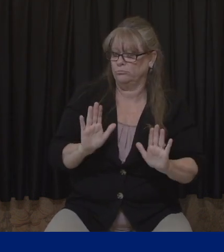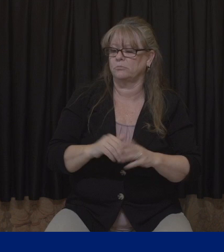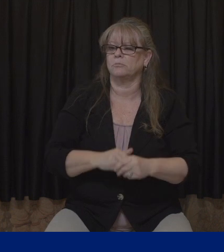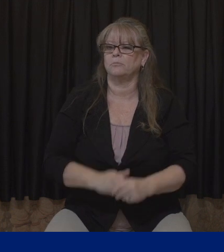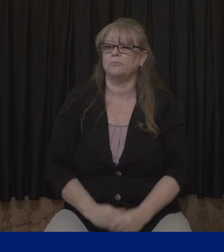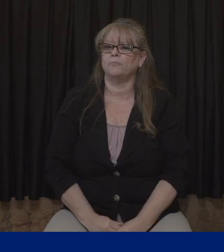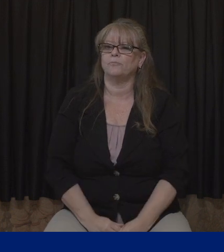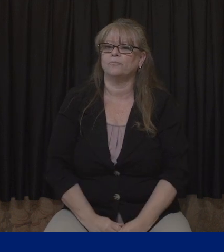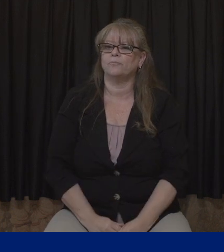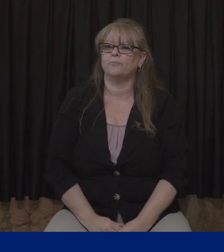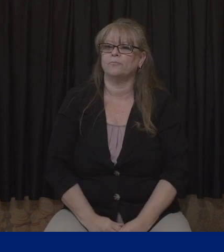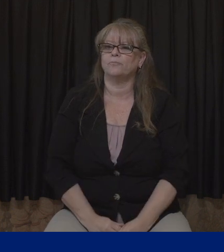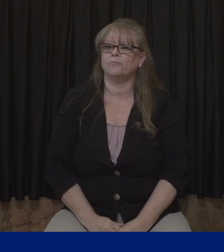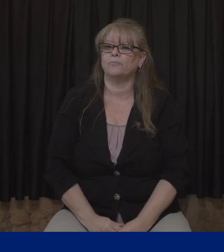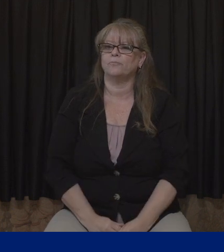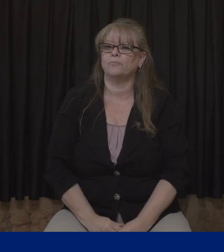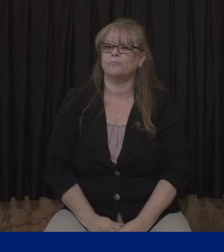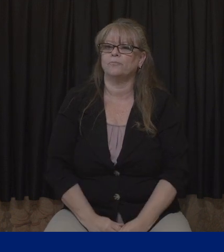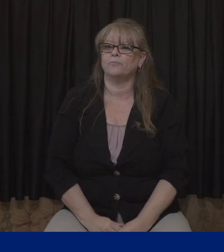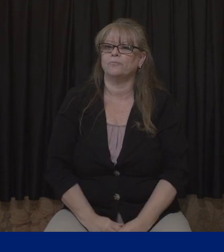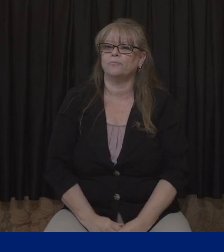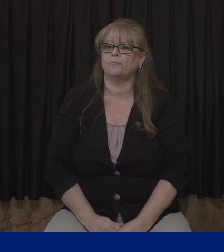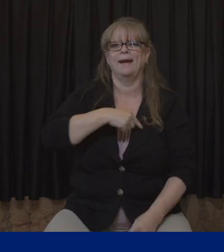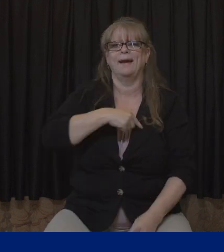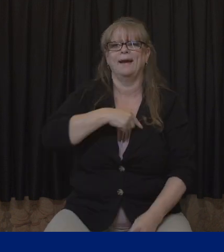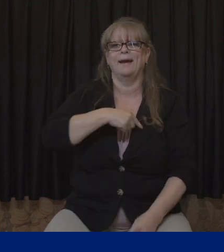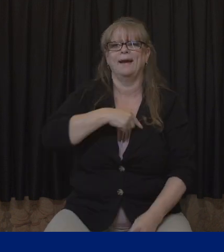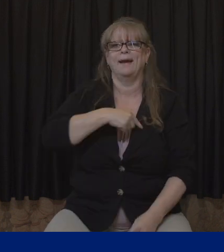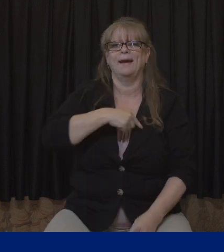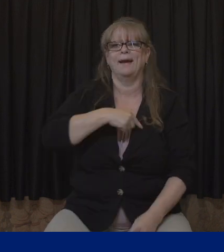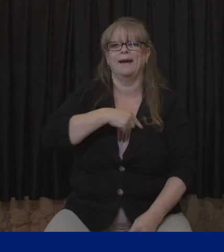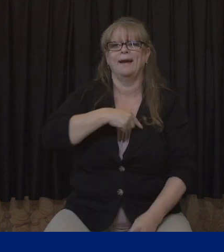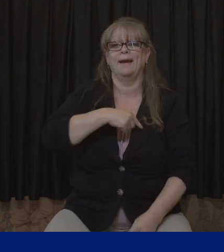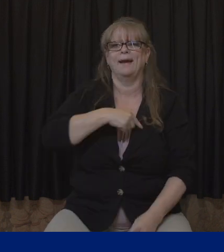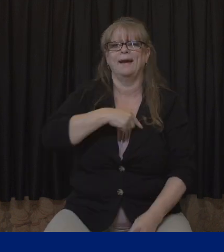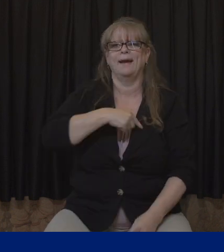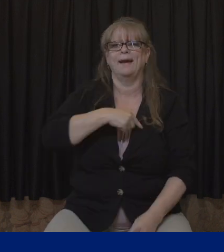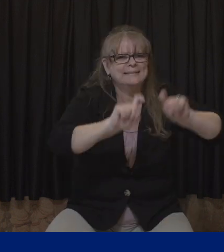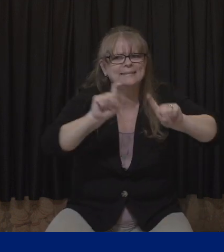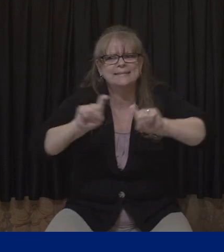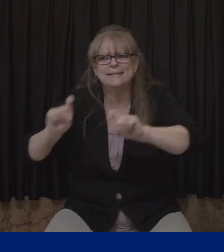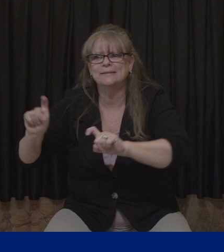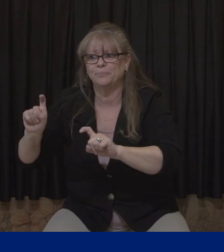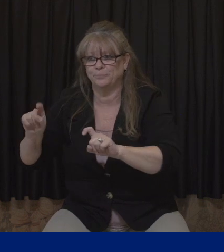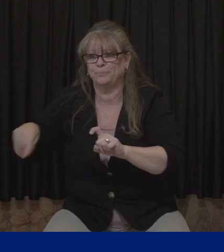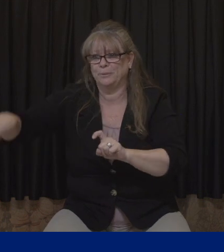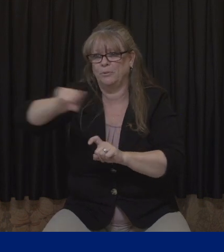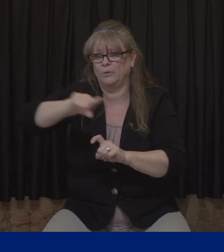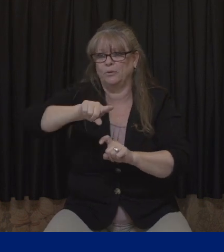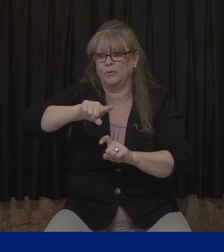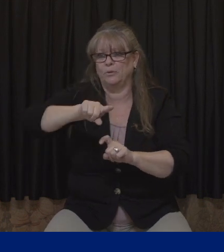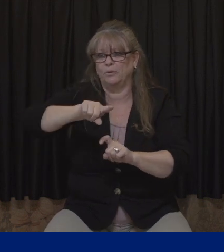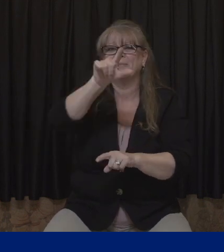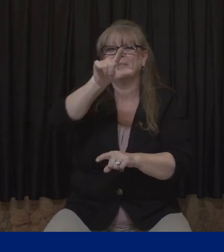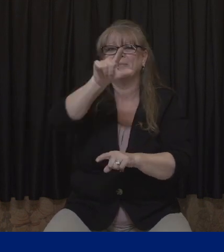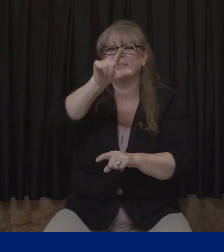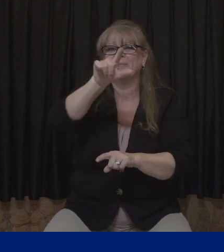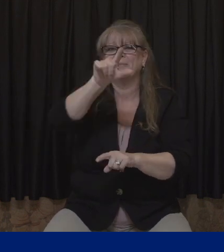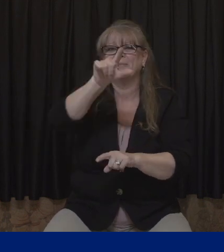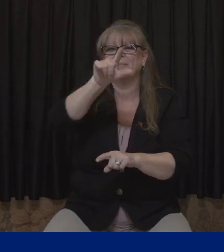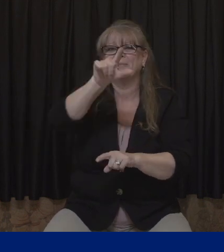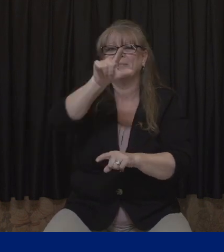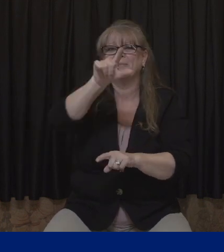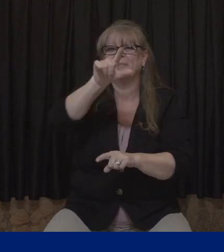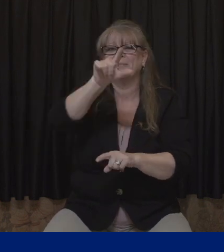very detailed update on testing and where we're at. Very exciting plans and news on Wednesday of this week. We need a whole presentation for that, and a